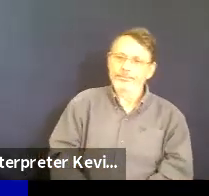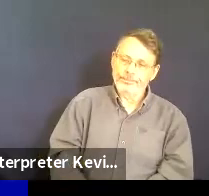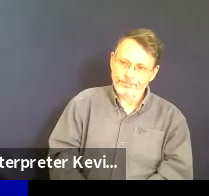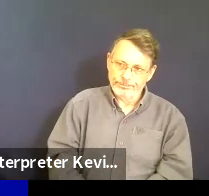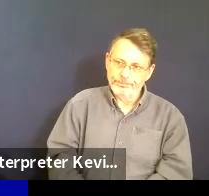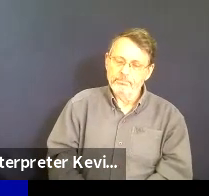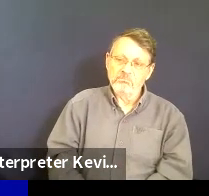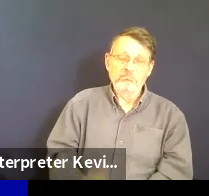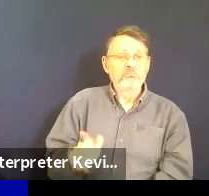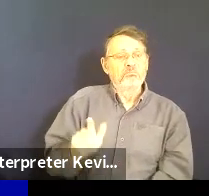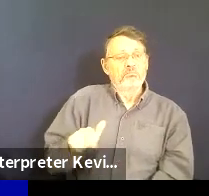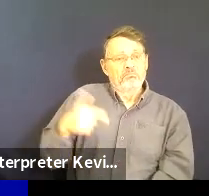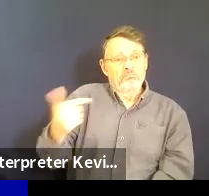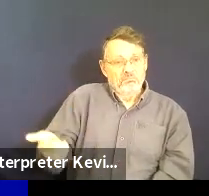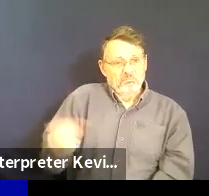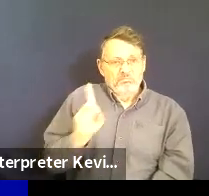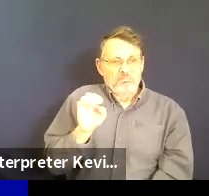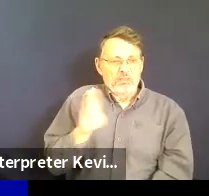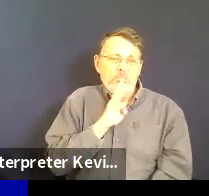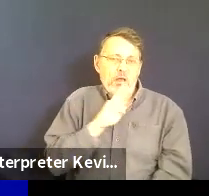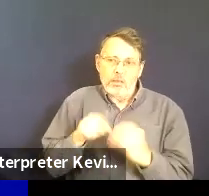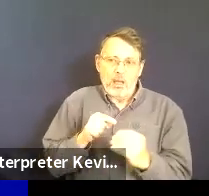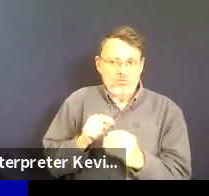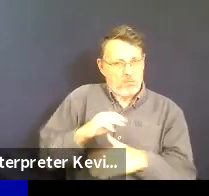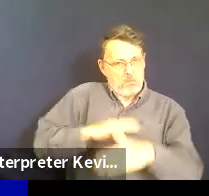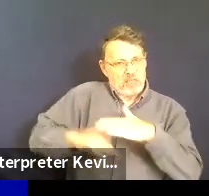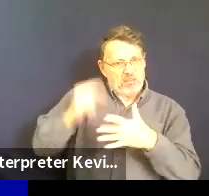So Deb is going to talk a little bit about compliance basics.